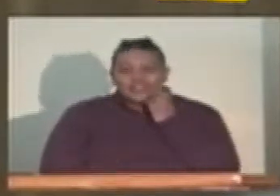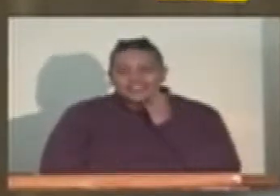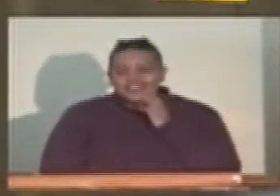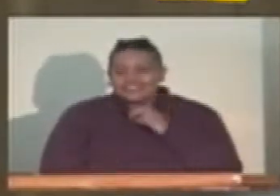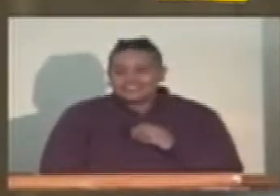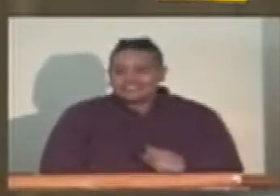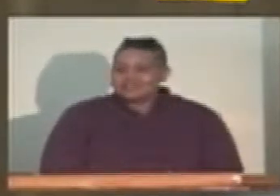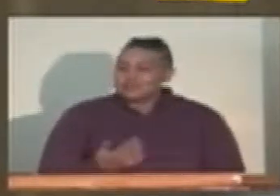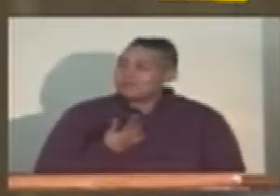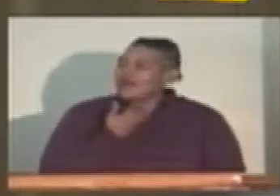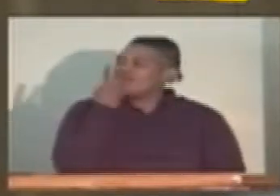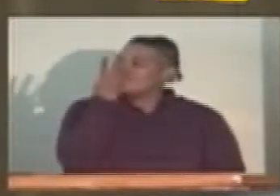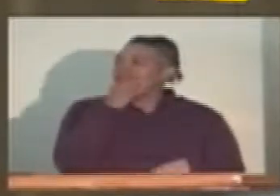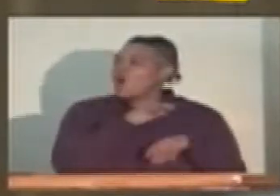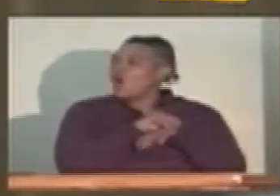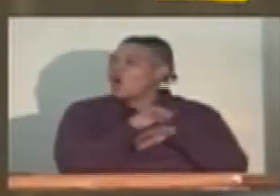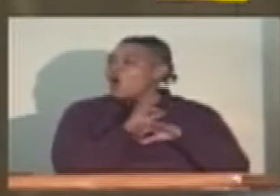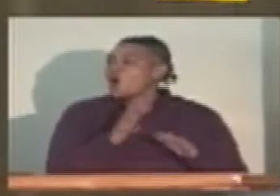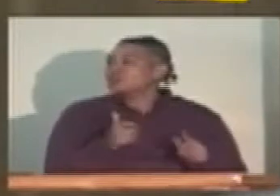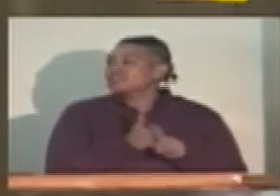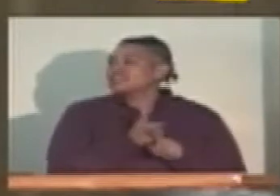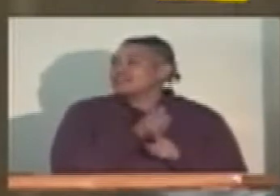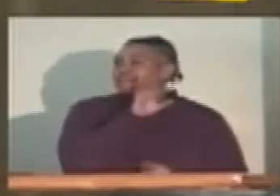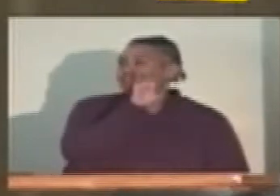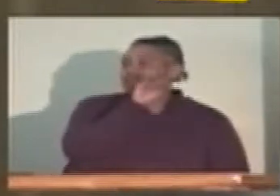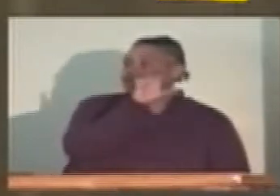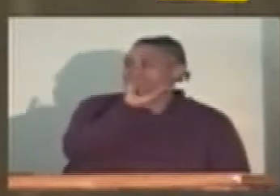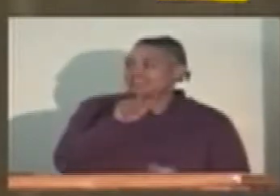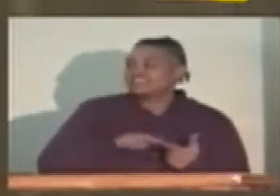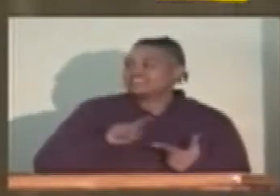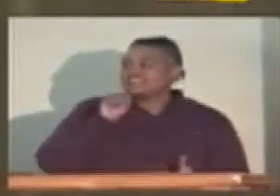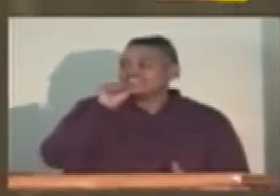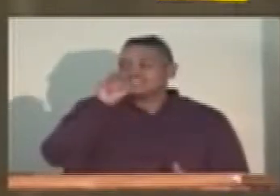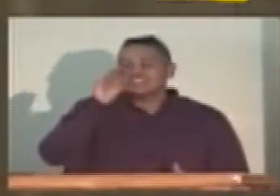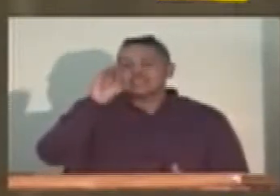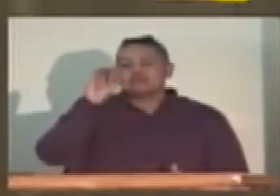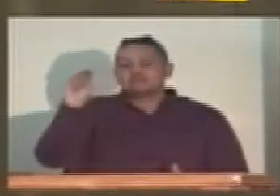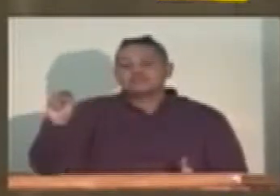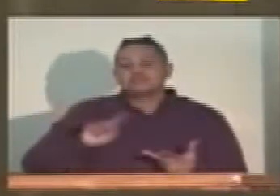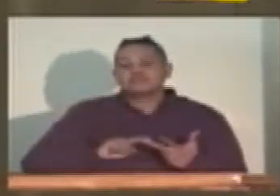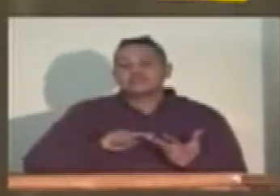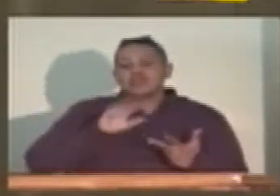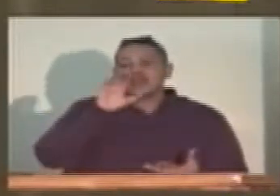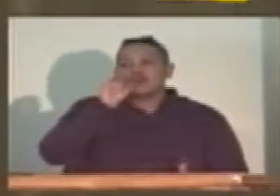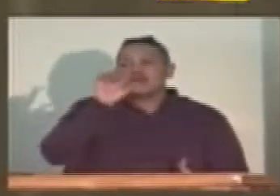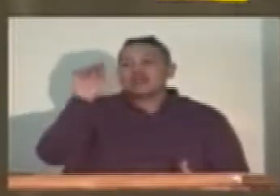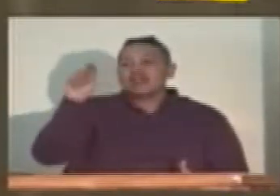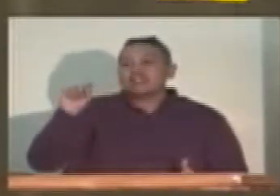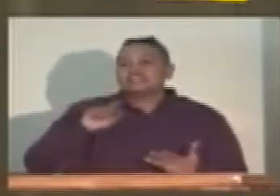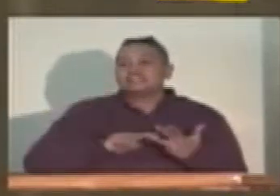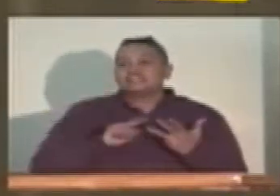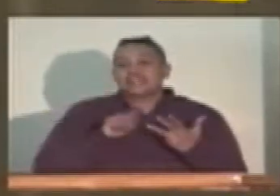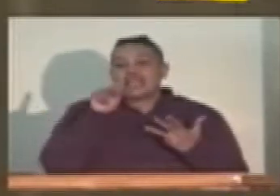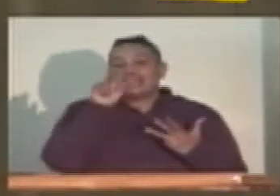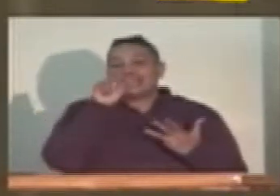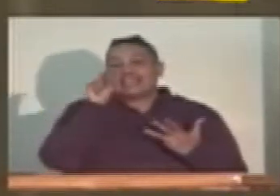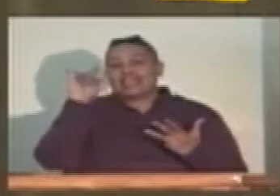My four councillors, Councillors Facey, Sampson, Collins, and Kennedy.